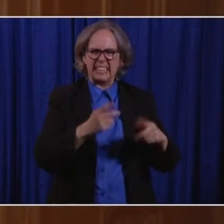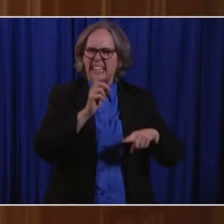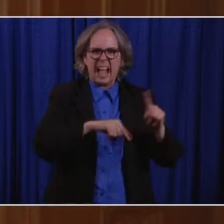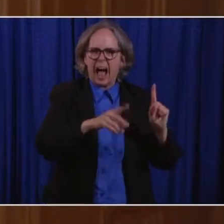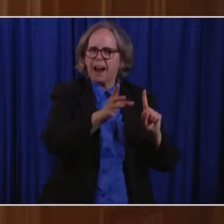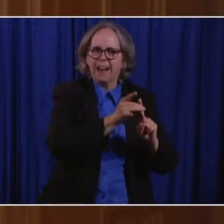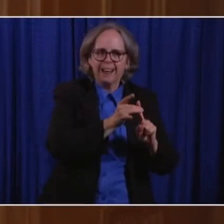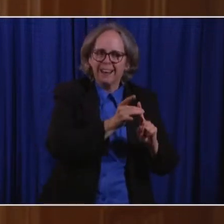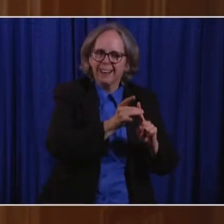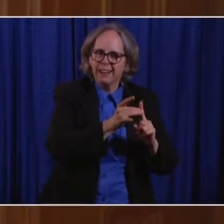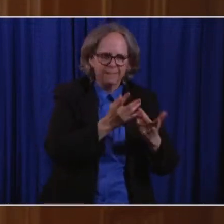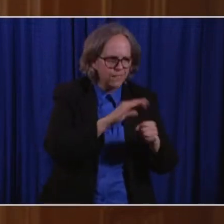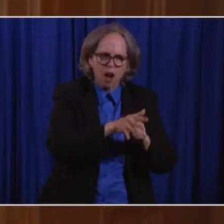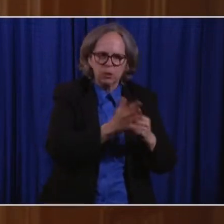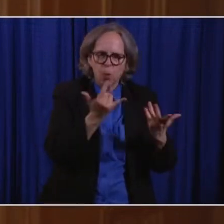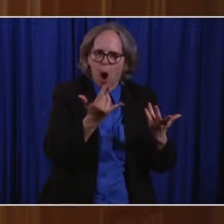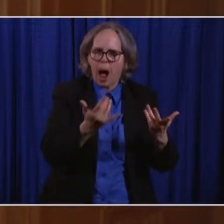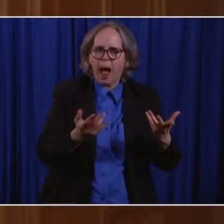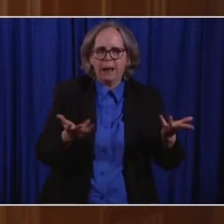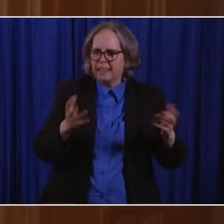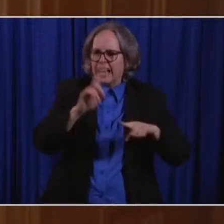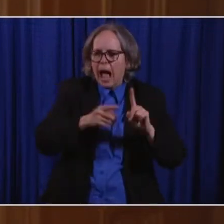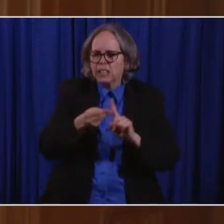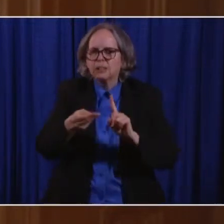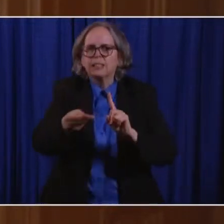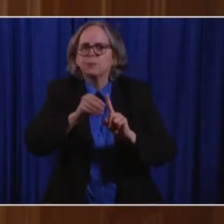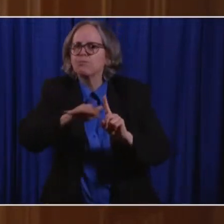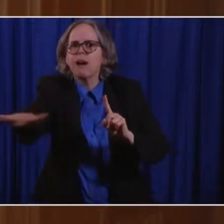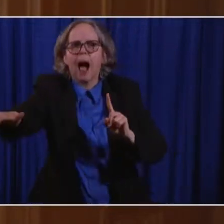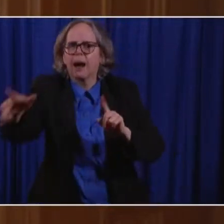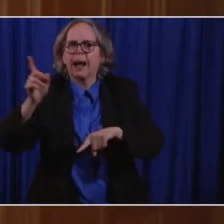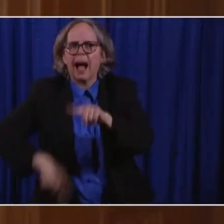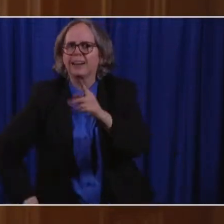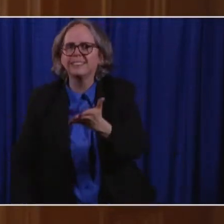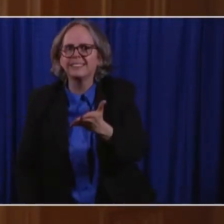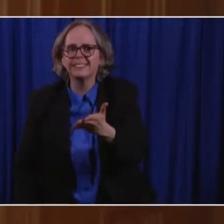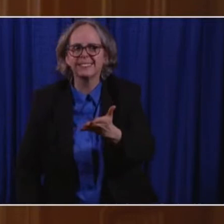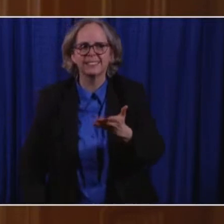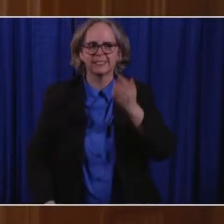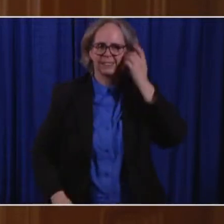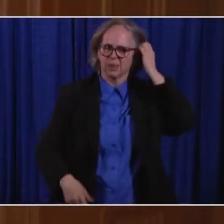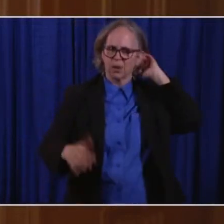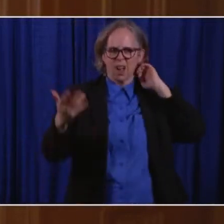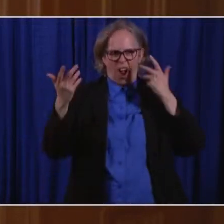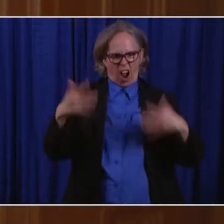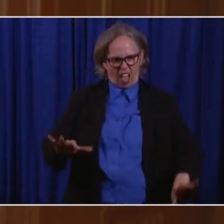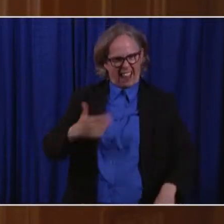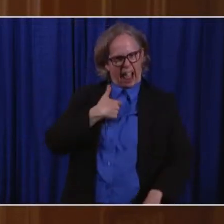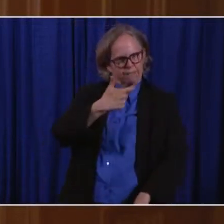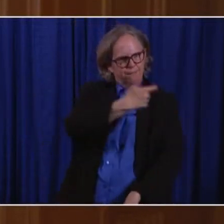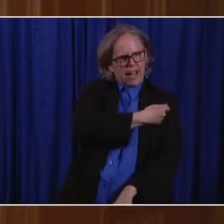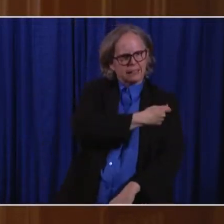no longer spread it. The vaccinated among us feel liberated.